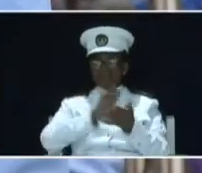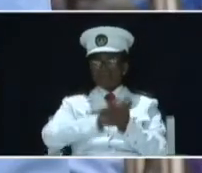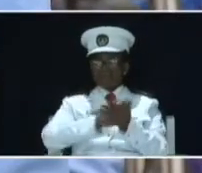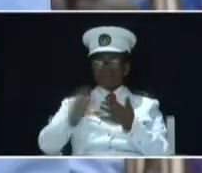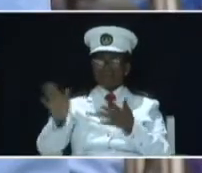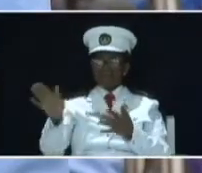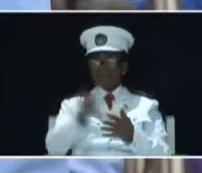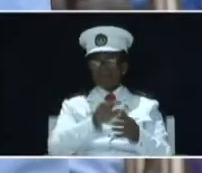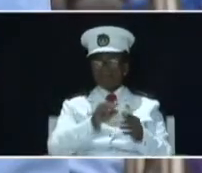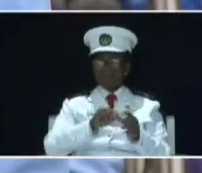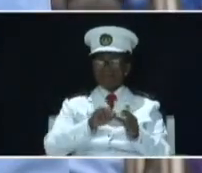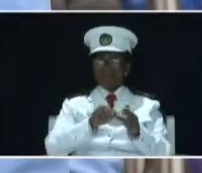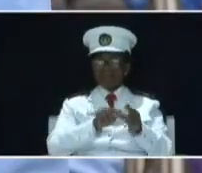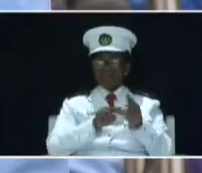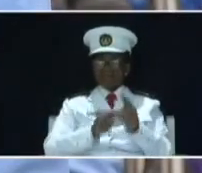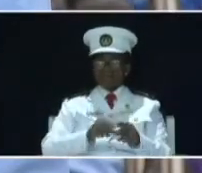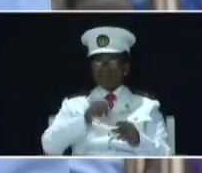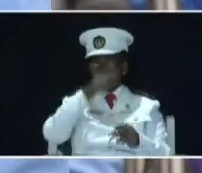it has been washed